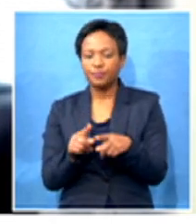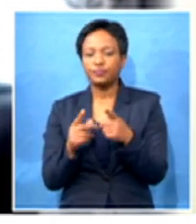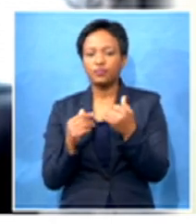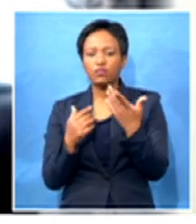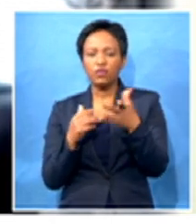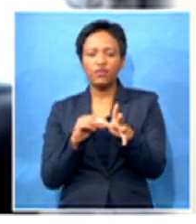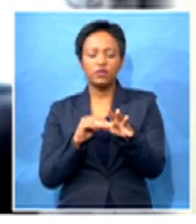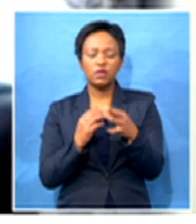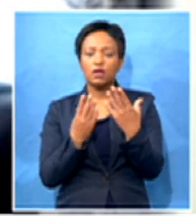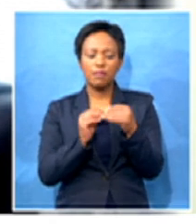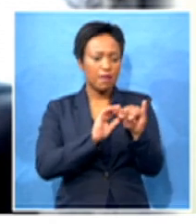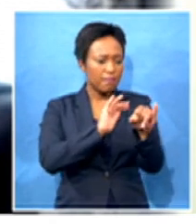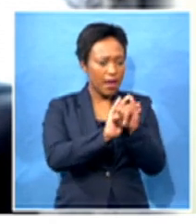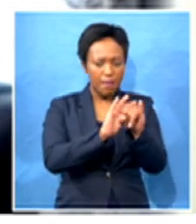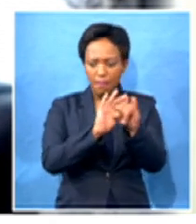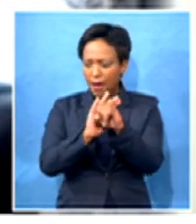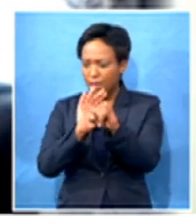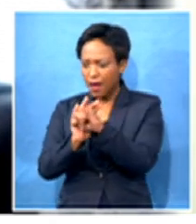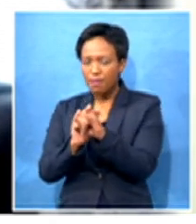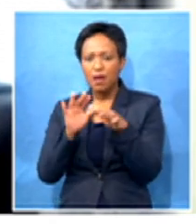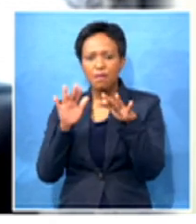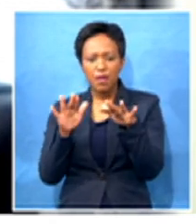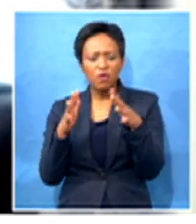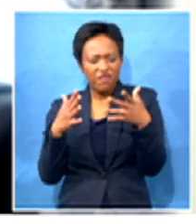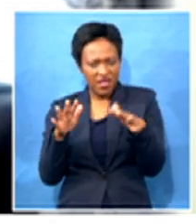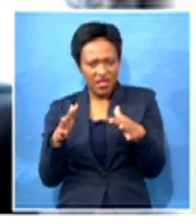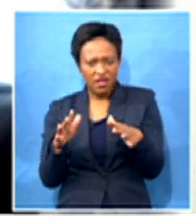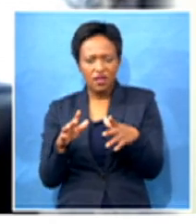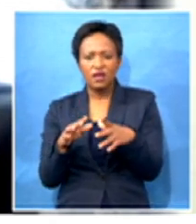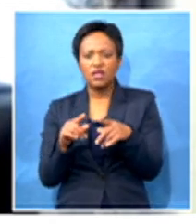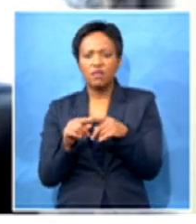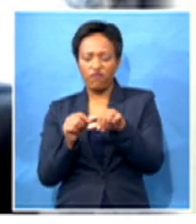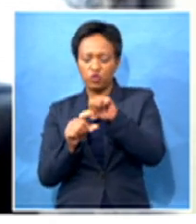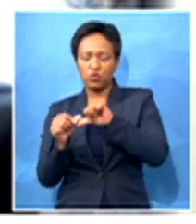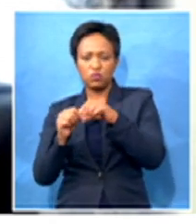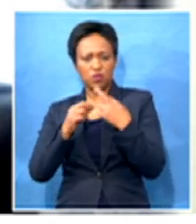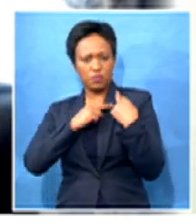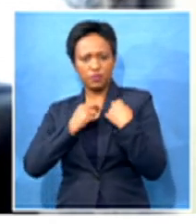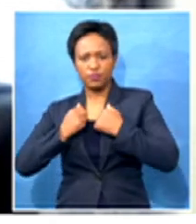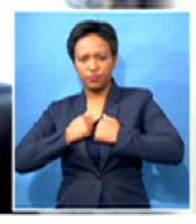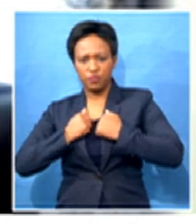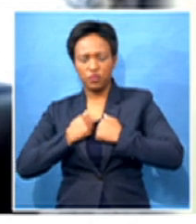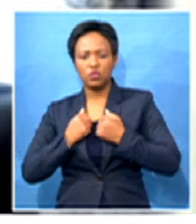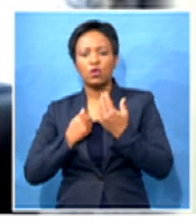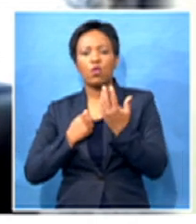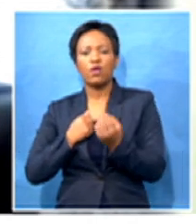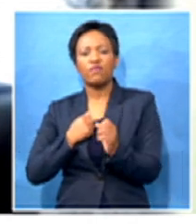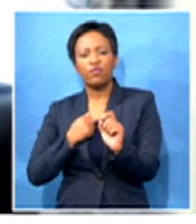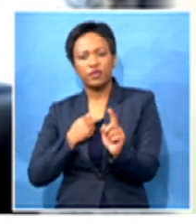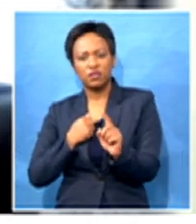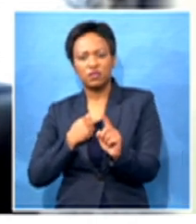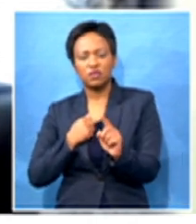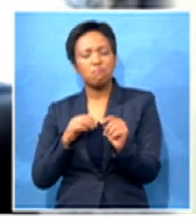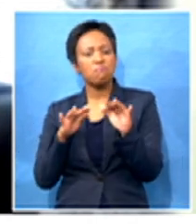needy people. In fact, under our social responsibility, we have a number of